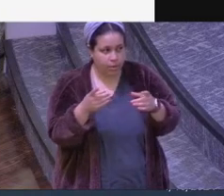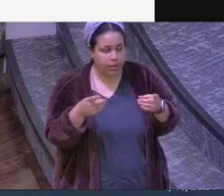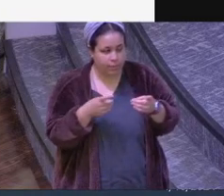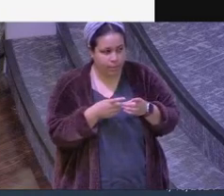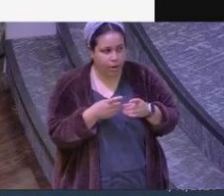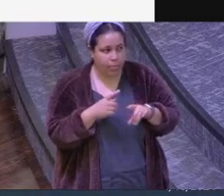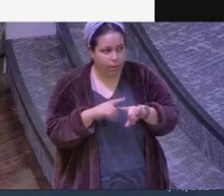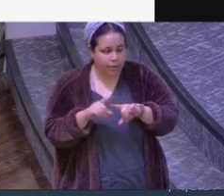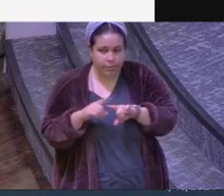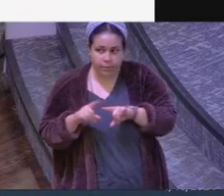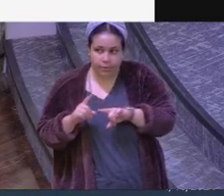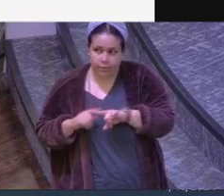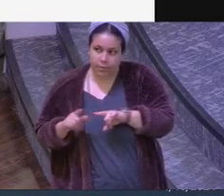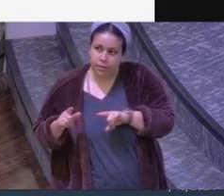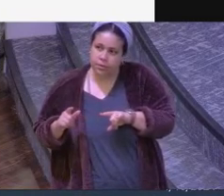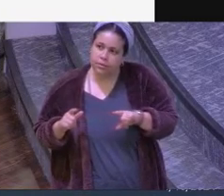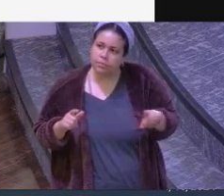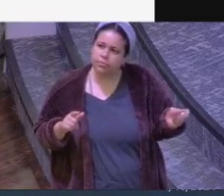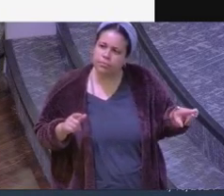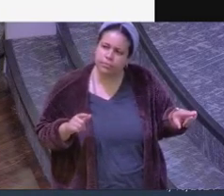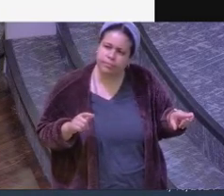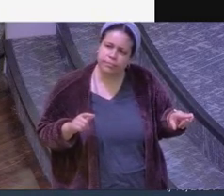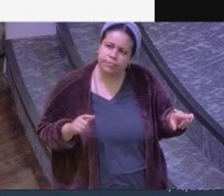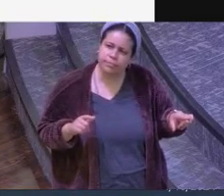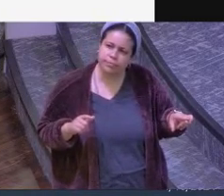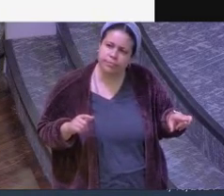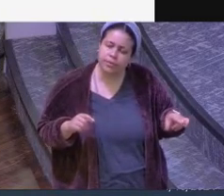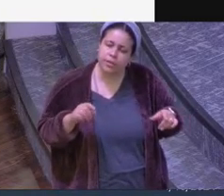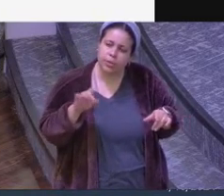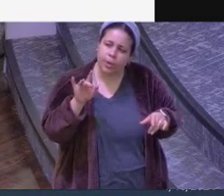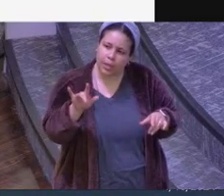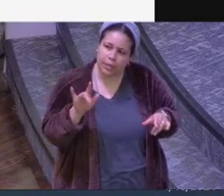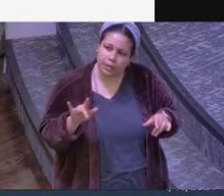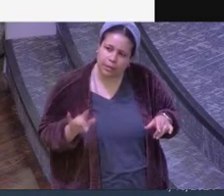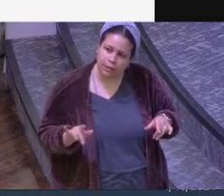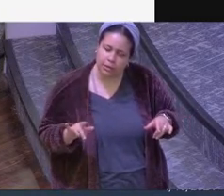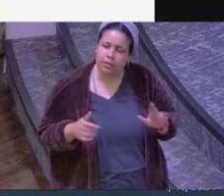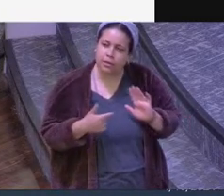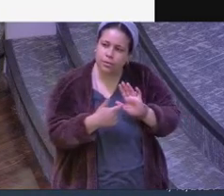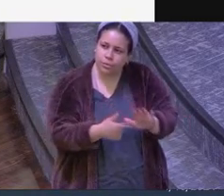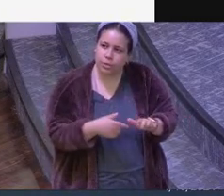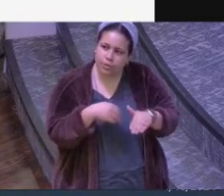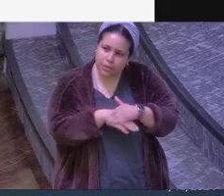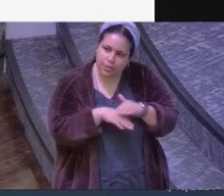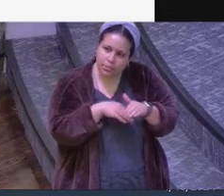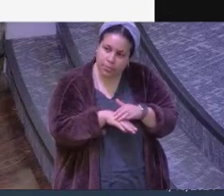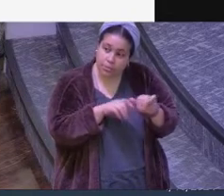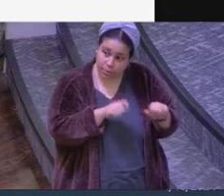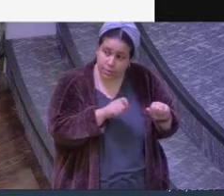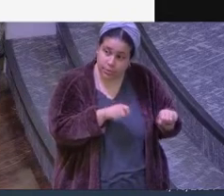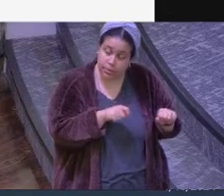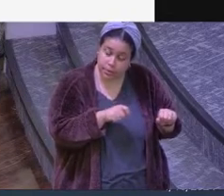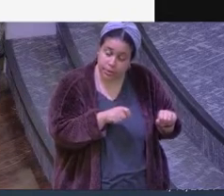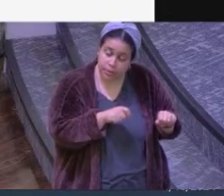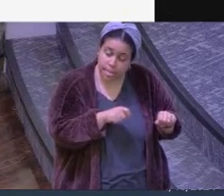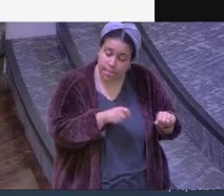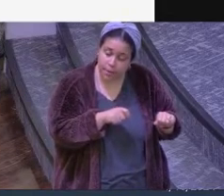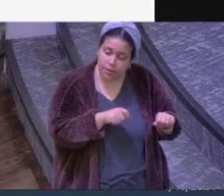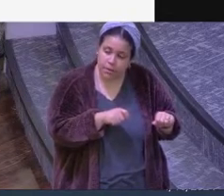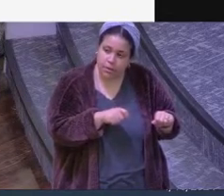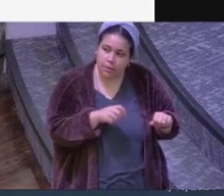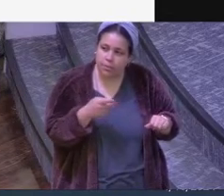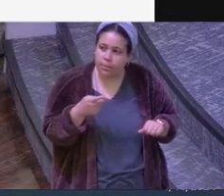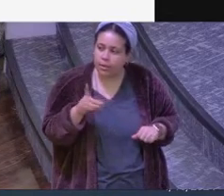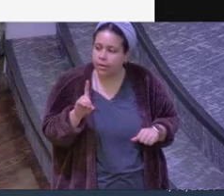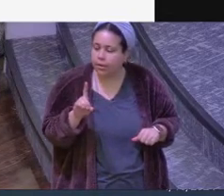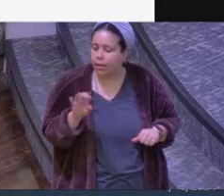the same detail you're seeing here, but you can click on different links and we can make it as accessible as, you know. Again, you'll get a PDF